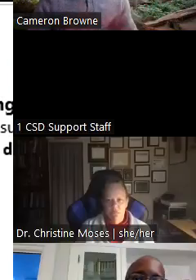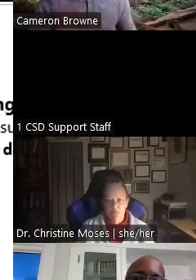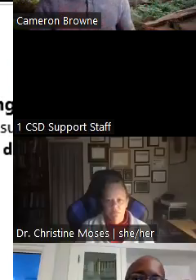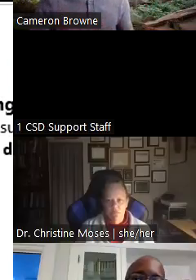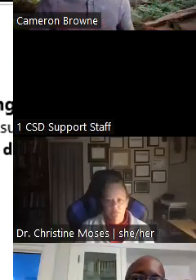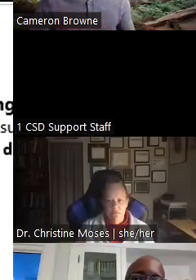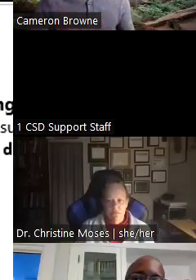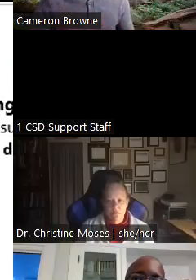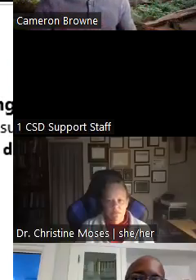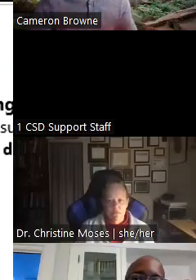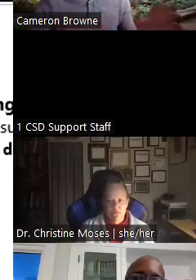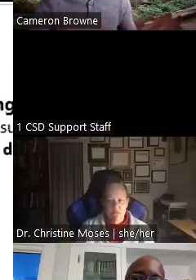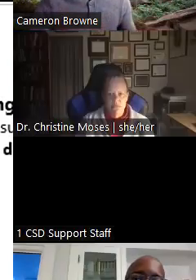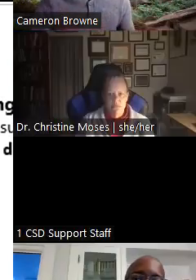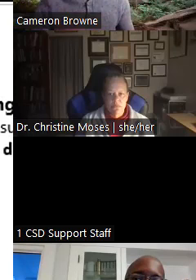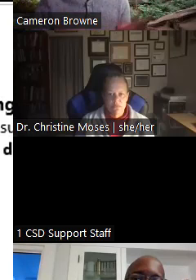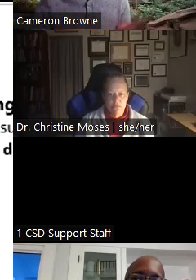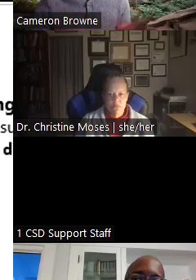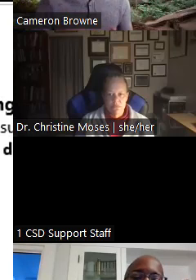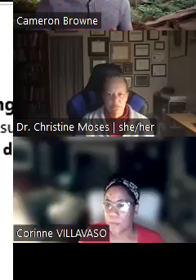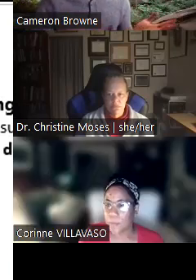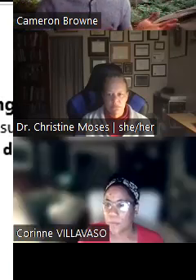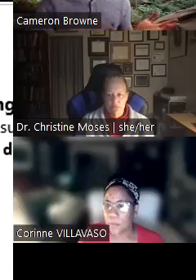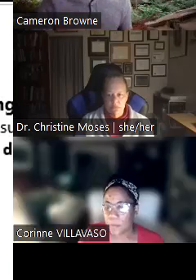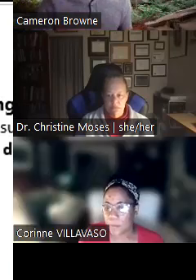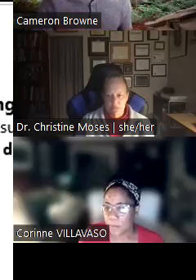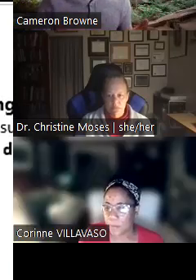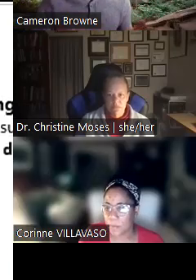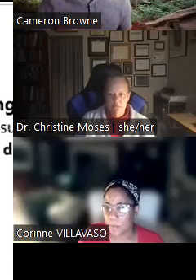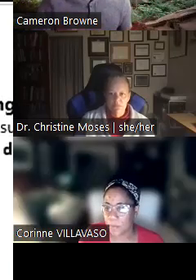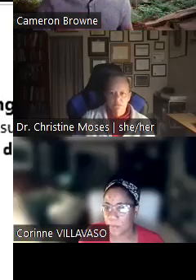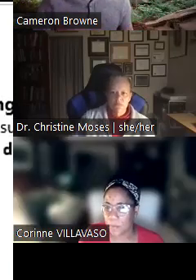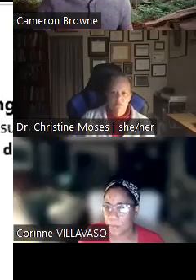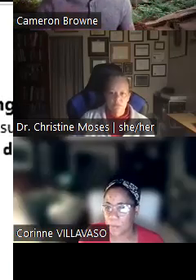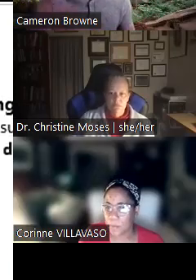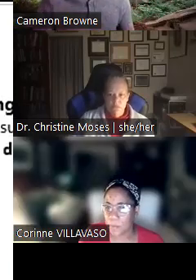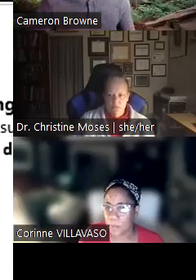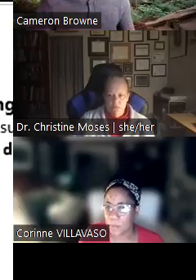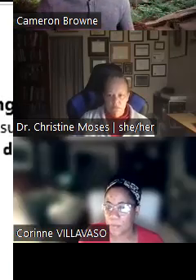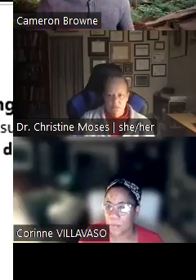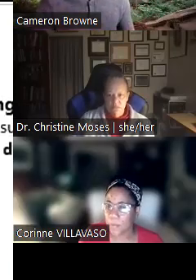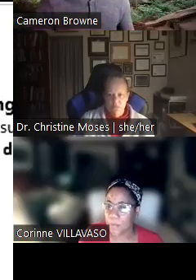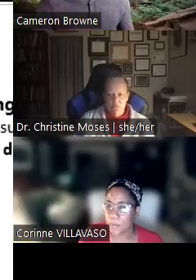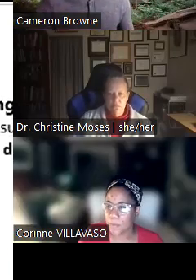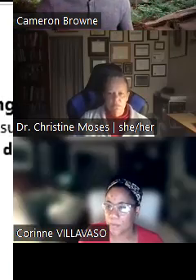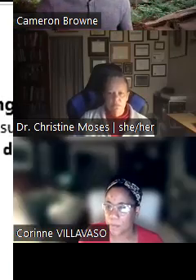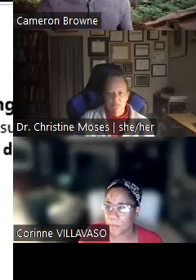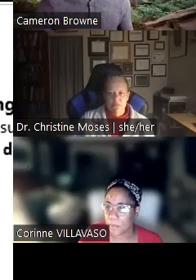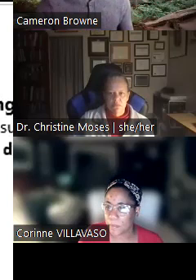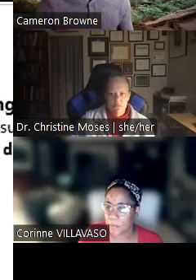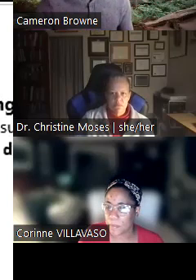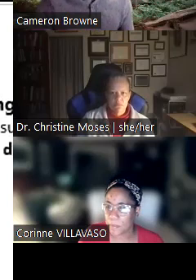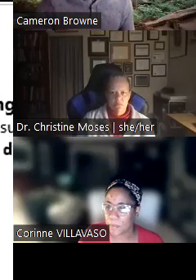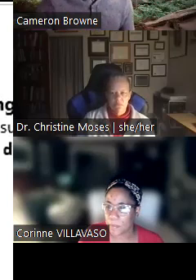I looked into that and there, I saw numbers all over the place from about 5 or 6 people up to the highest that was